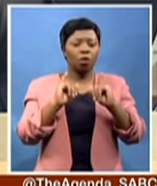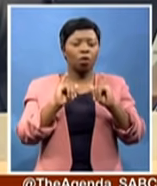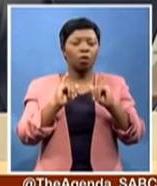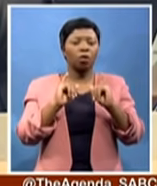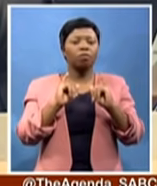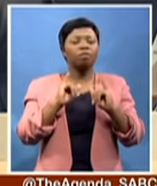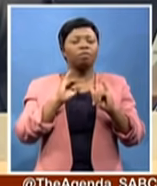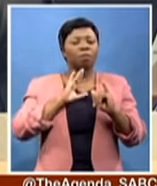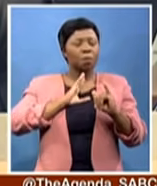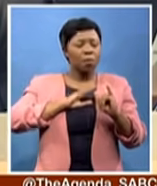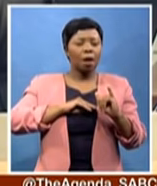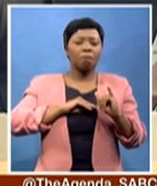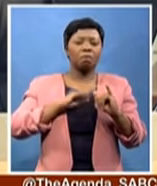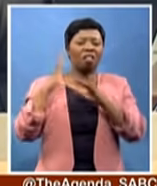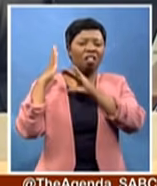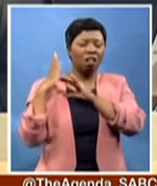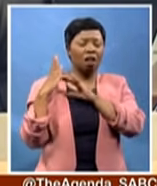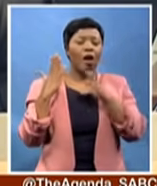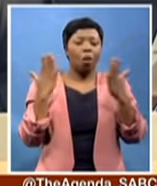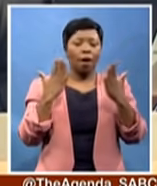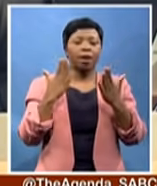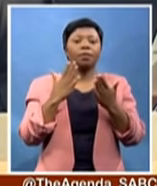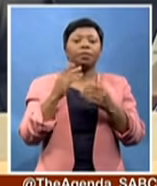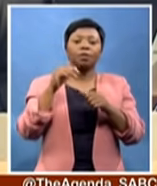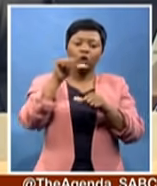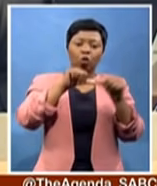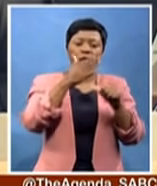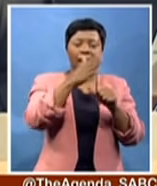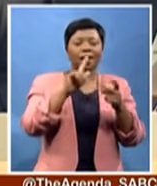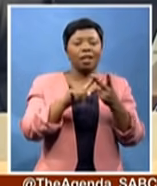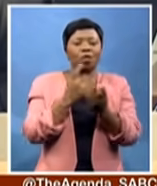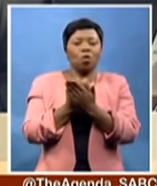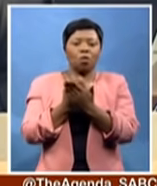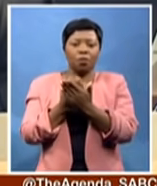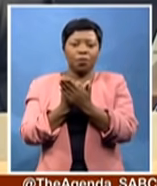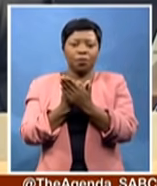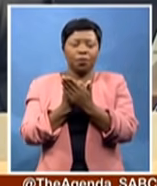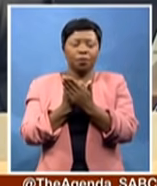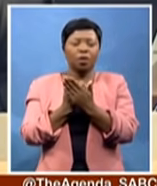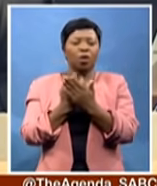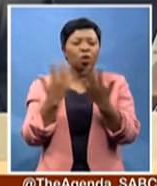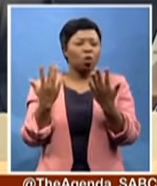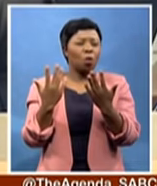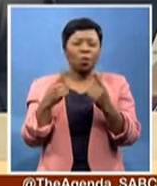They have eroded the values of our Constitution and undermined the rule of law.